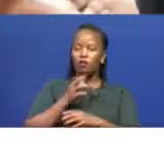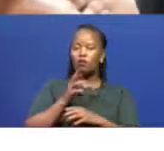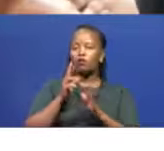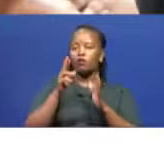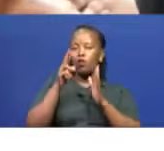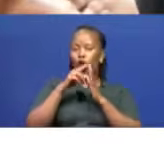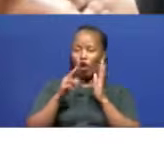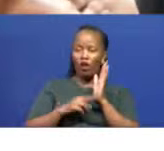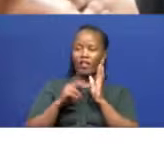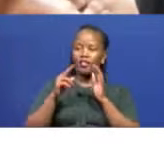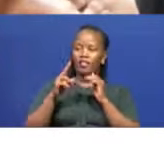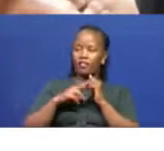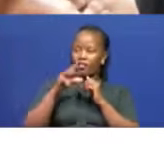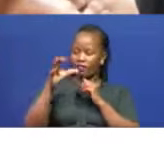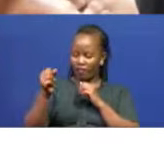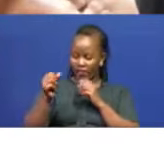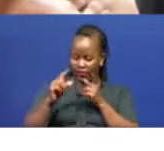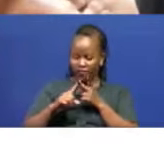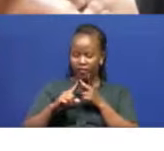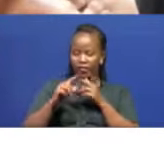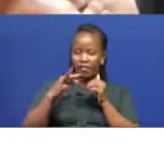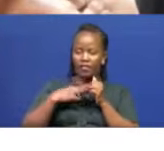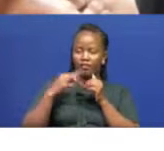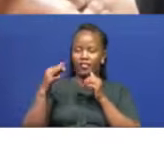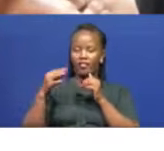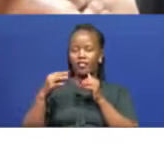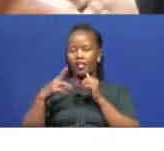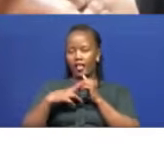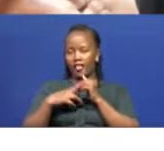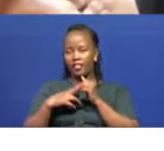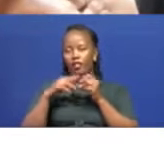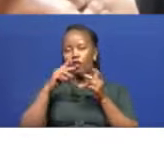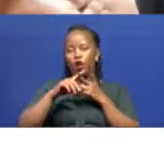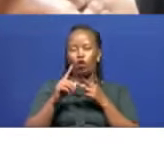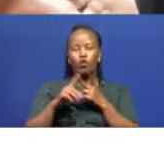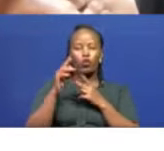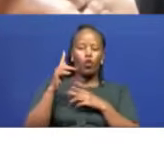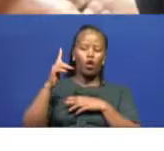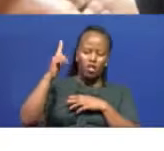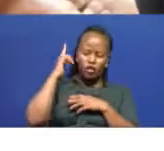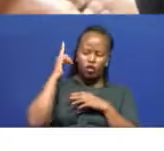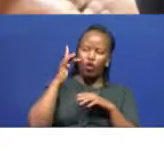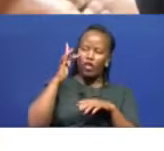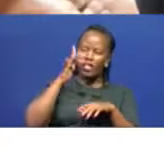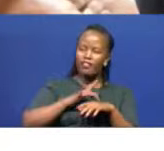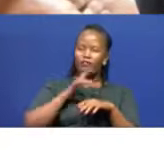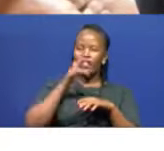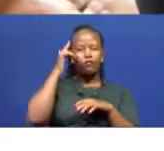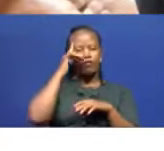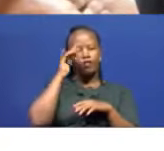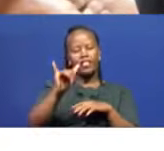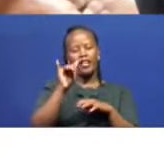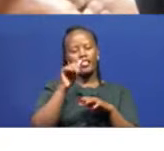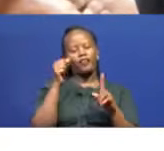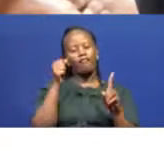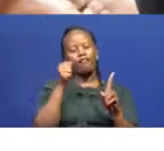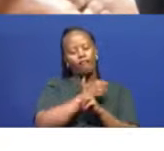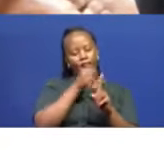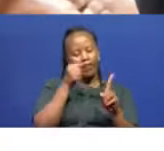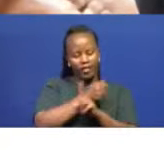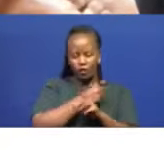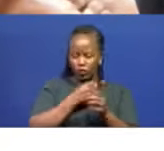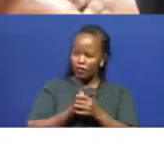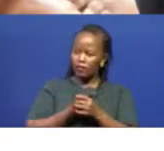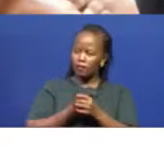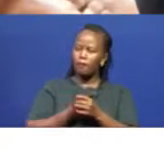Order 75, 78, and 80, and the legal effect of such violations.